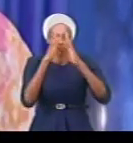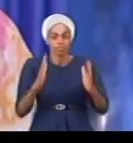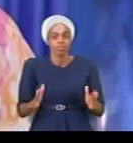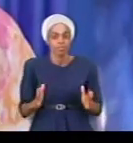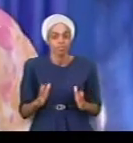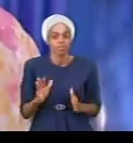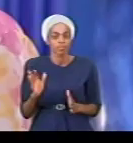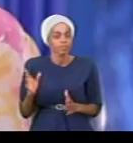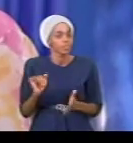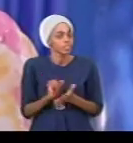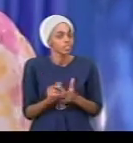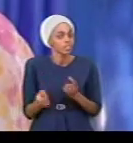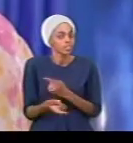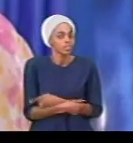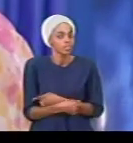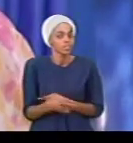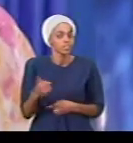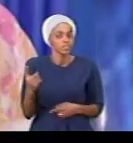demise